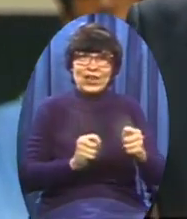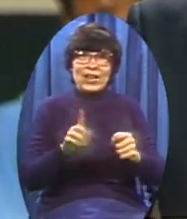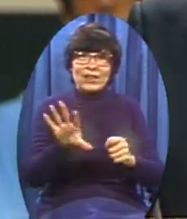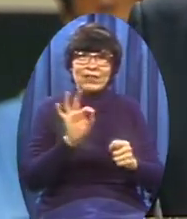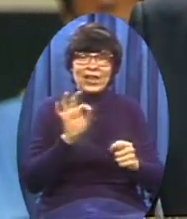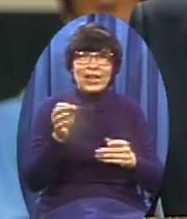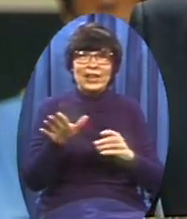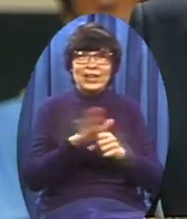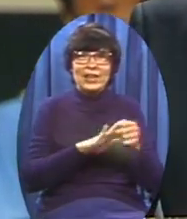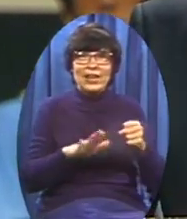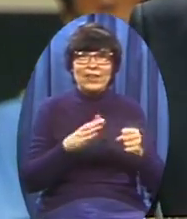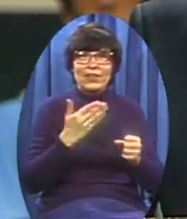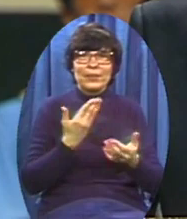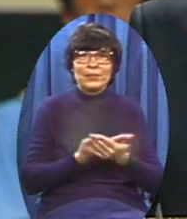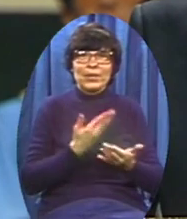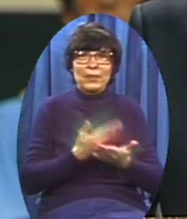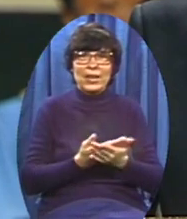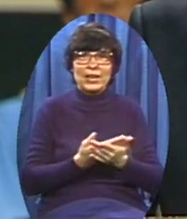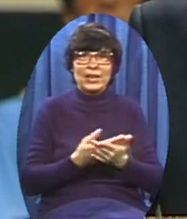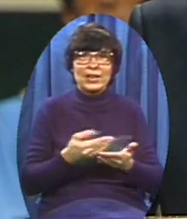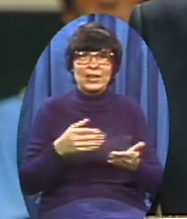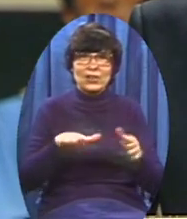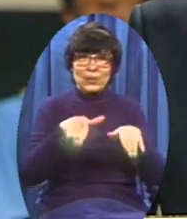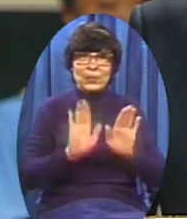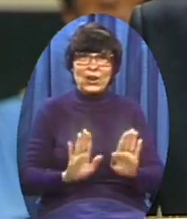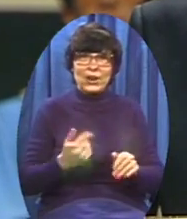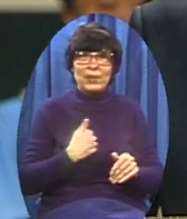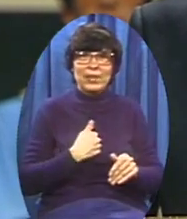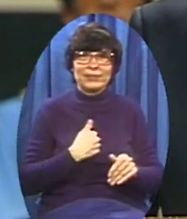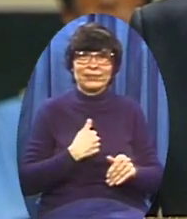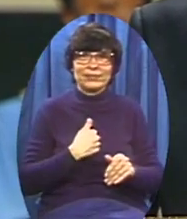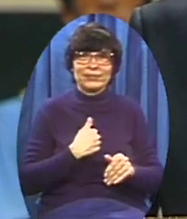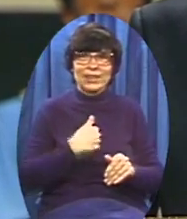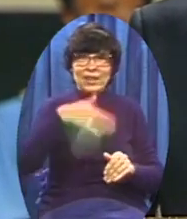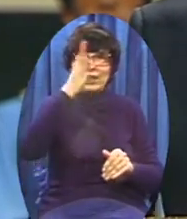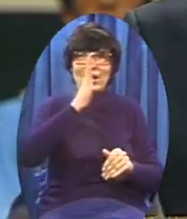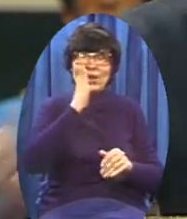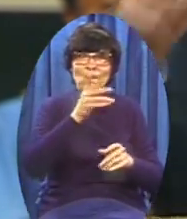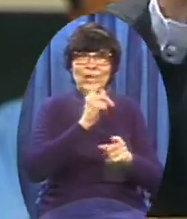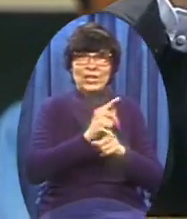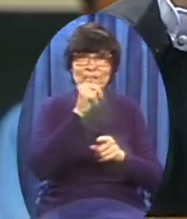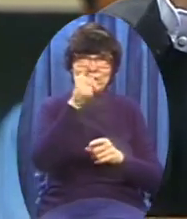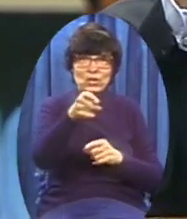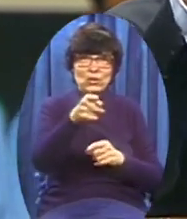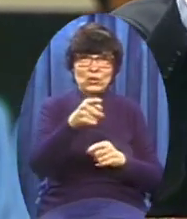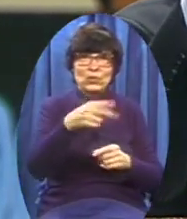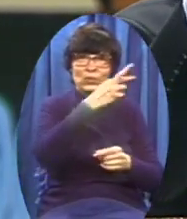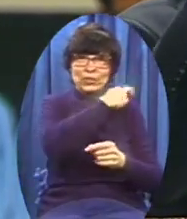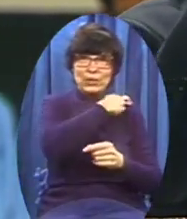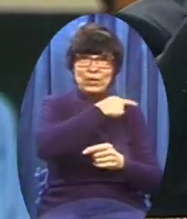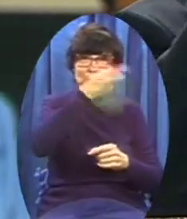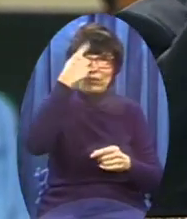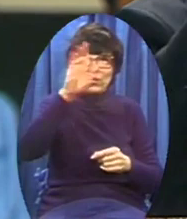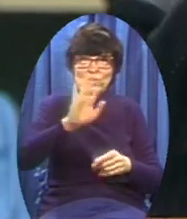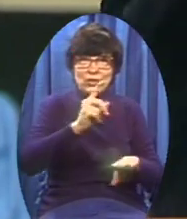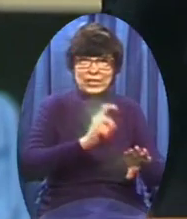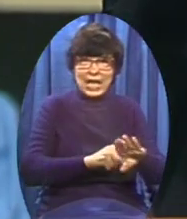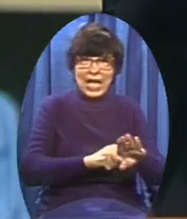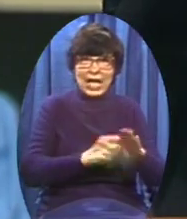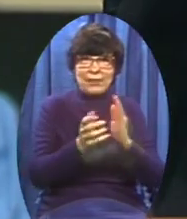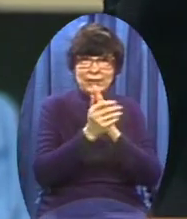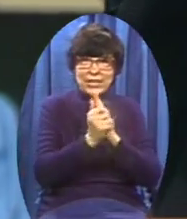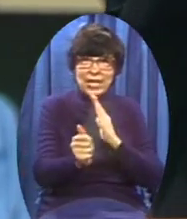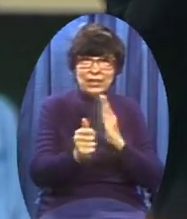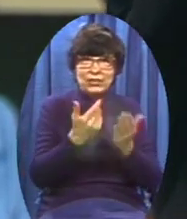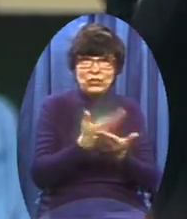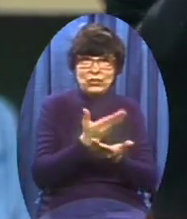But I say to you that God's going to hold you responsible for your time, for your talent, for your treasure. Then God's going to hold you responsible for the treatment. First of